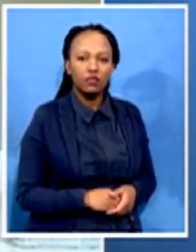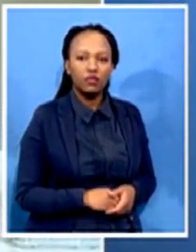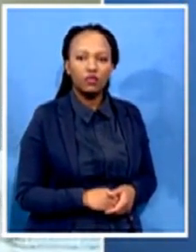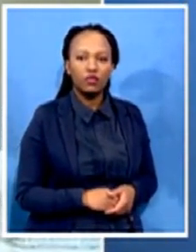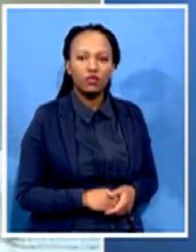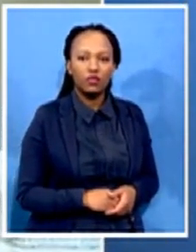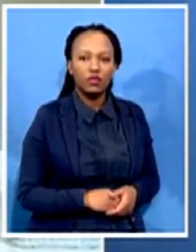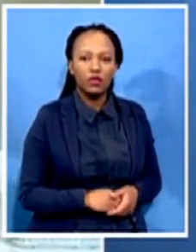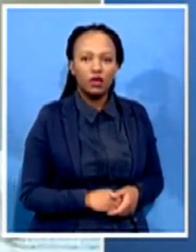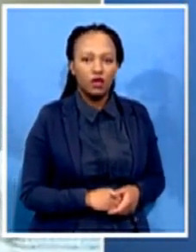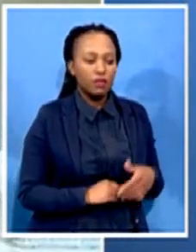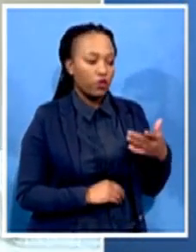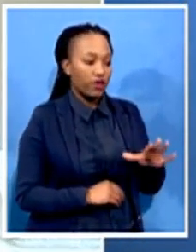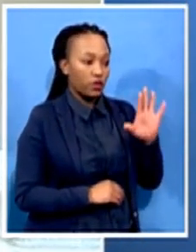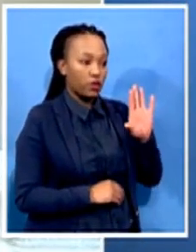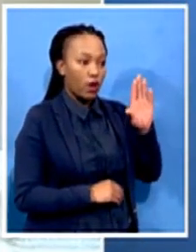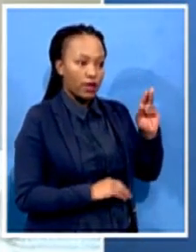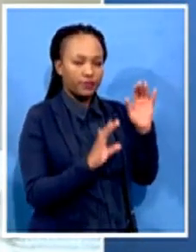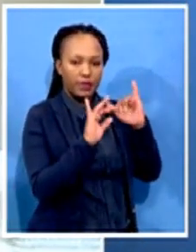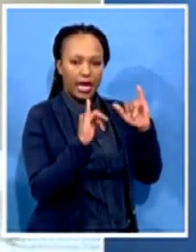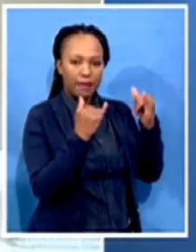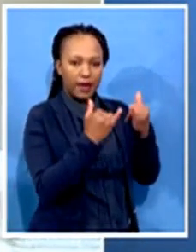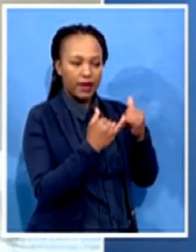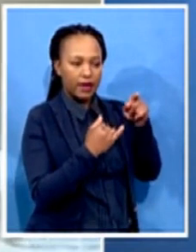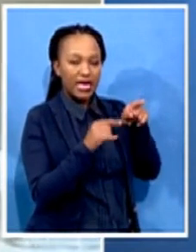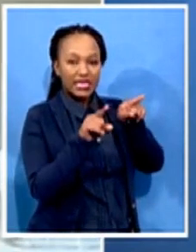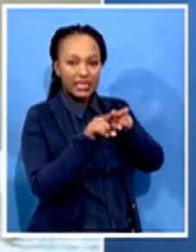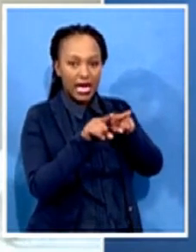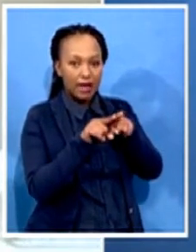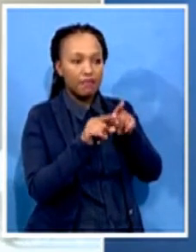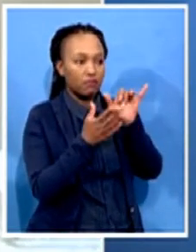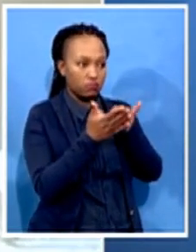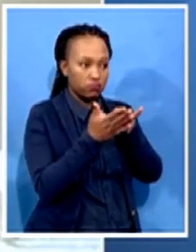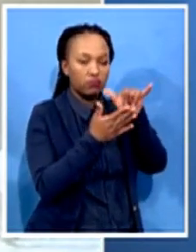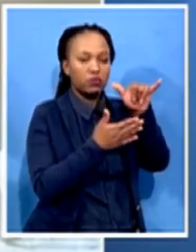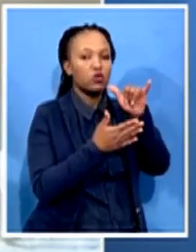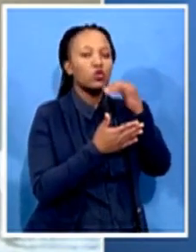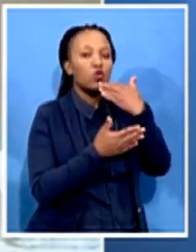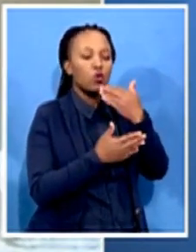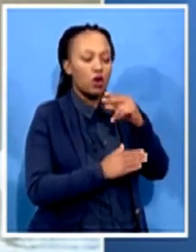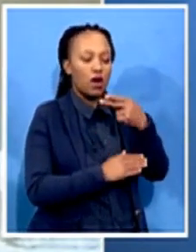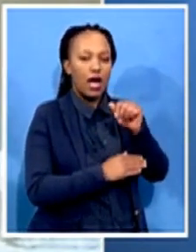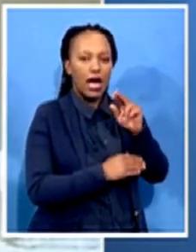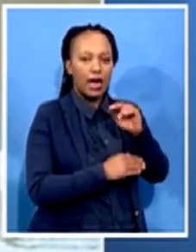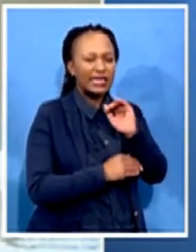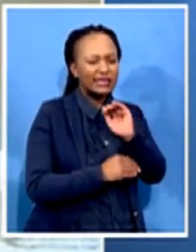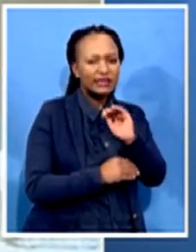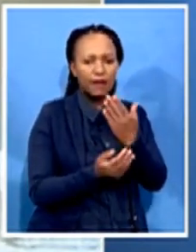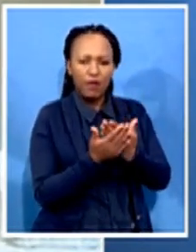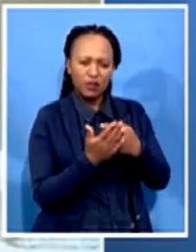chartered similar aircraft to Harare, and that sum is only for the charter itself